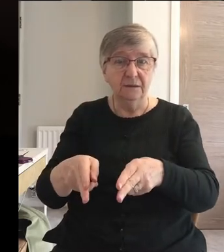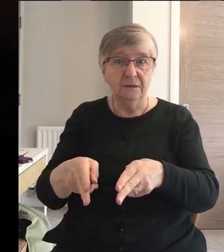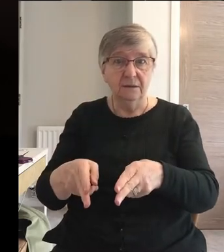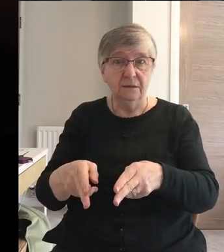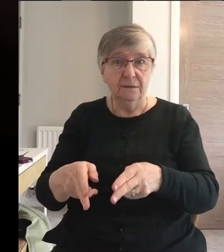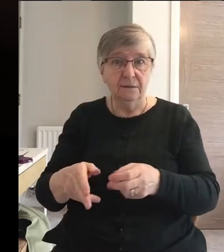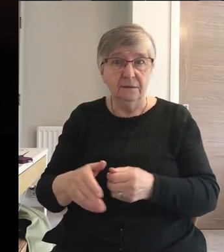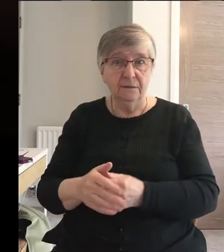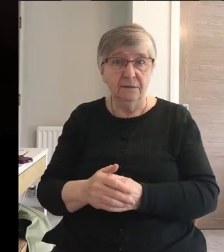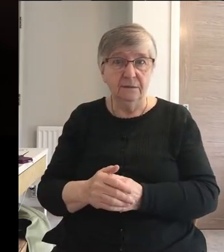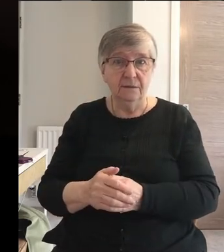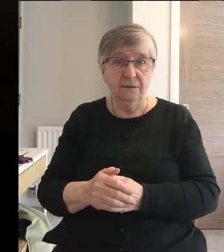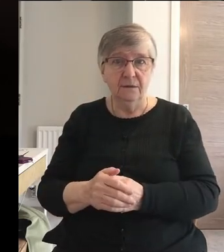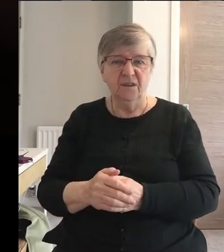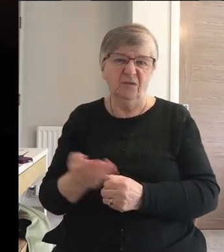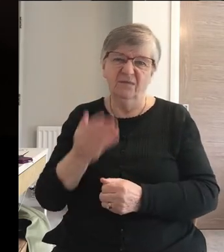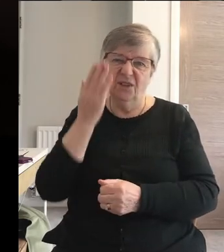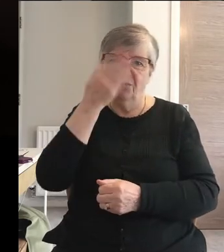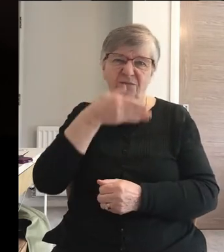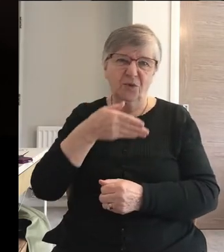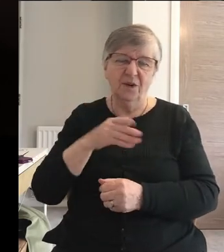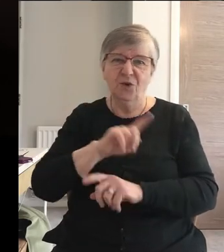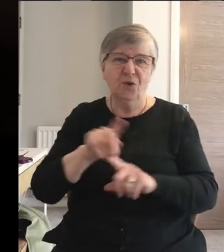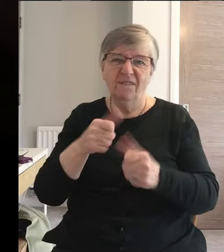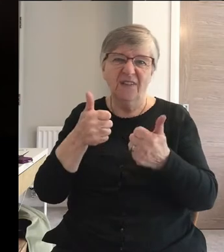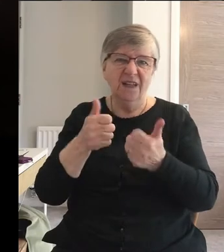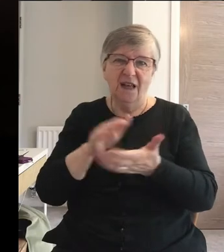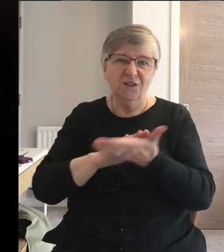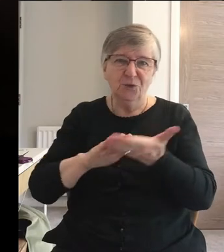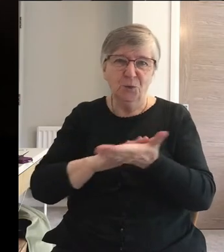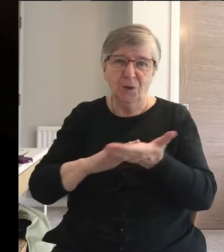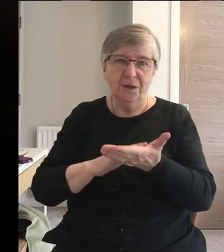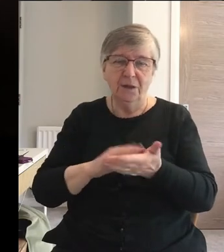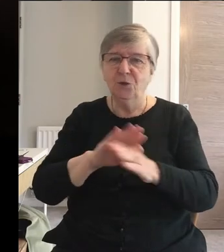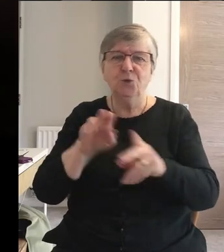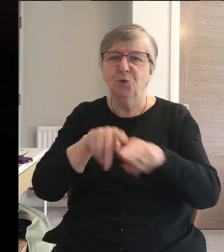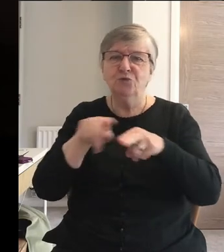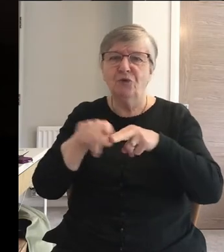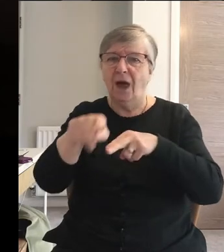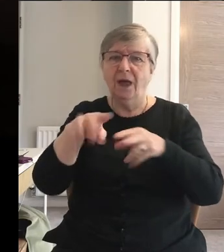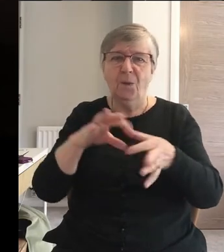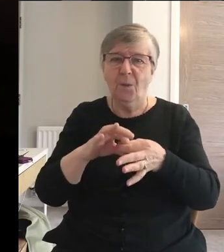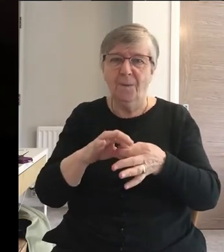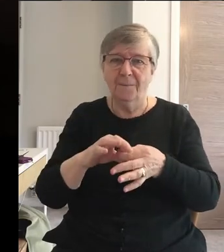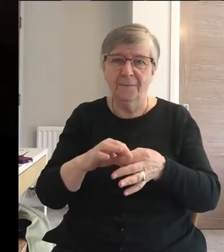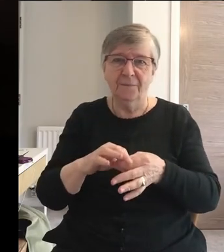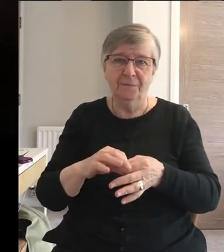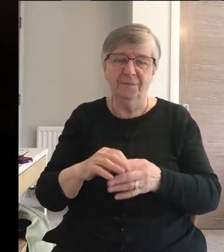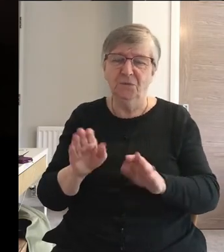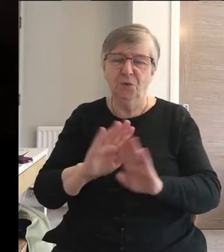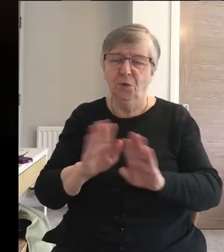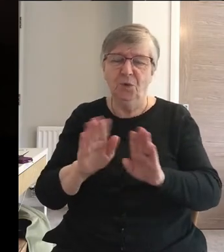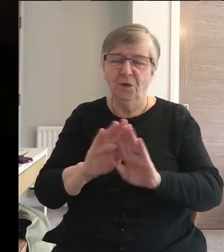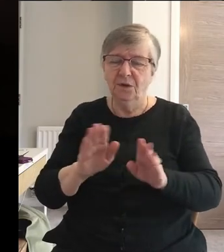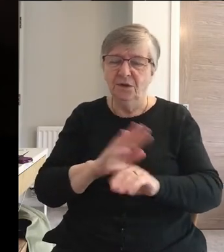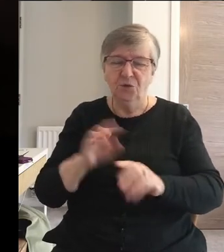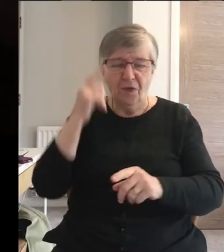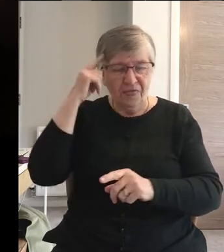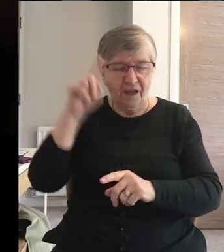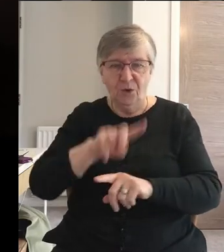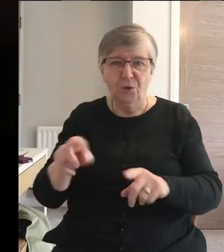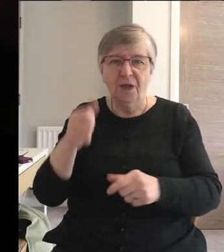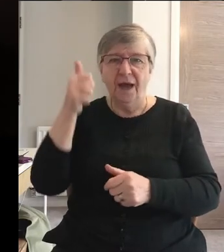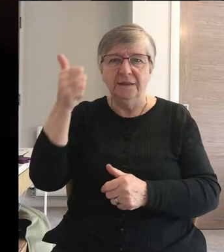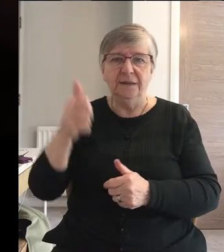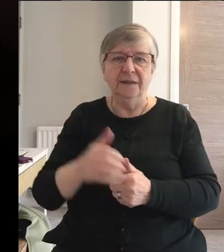death. Sorry, that's not a very pleasant illustration and don't try that at home. Well, not unless you've got a couple of